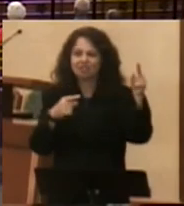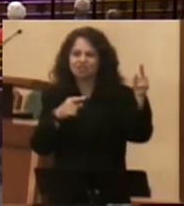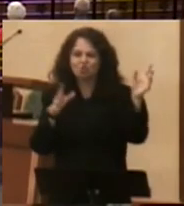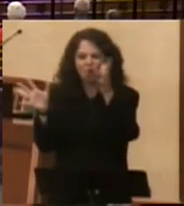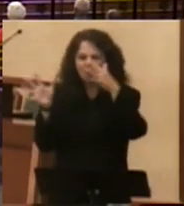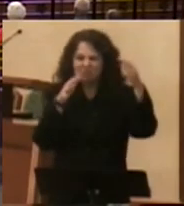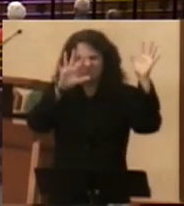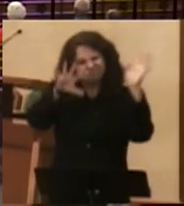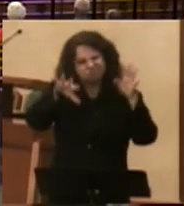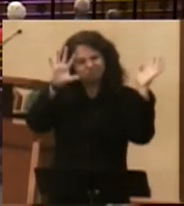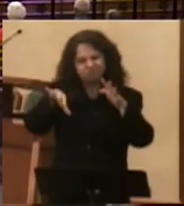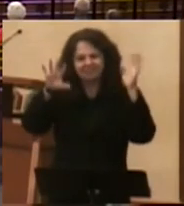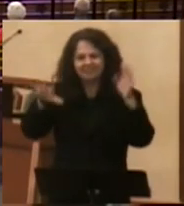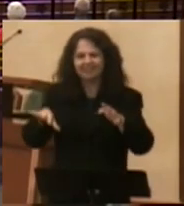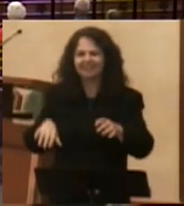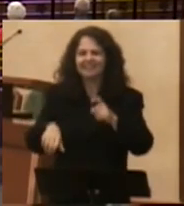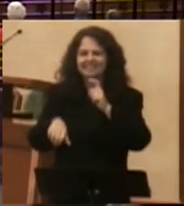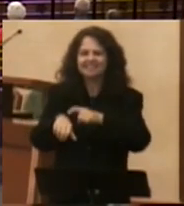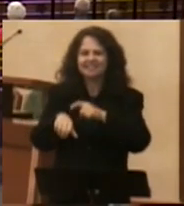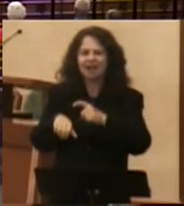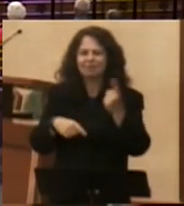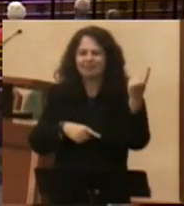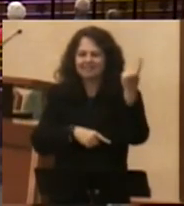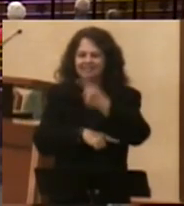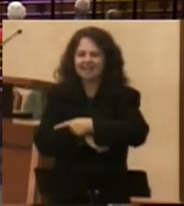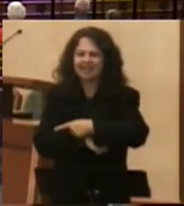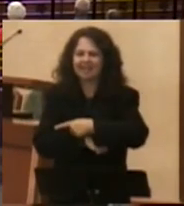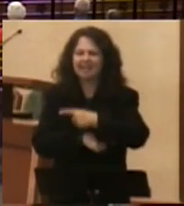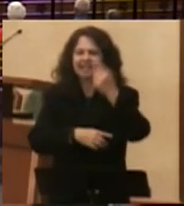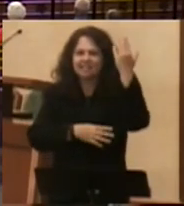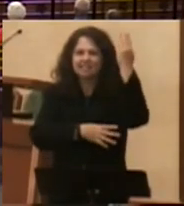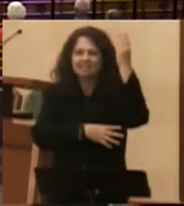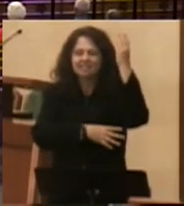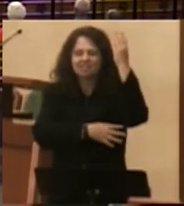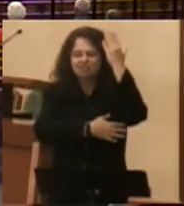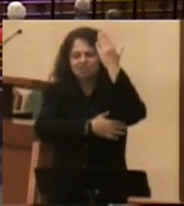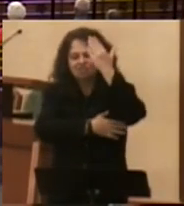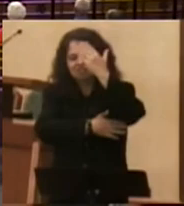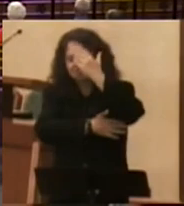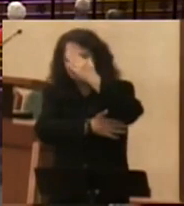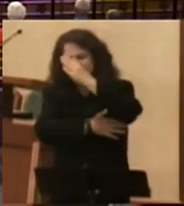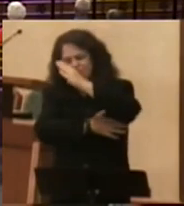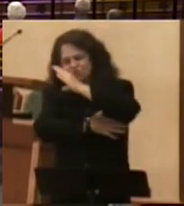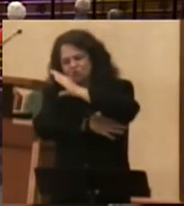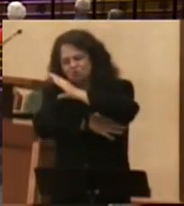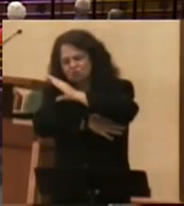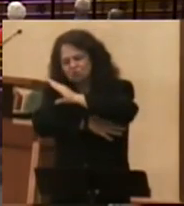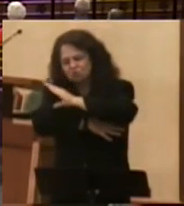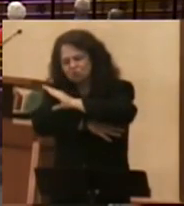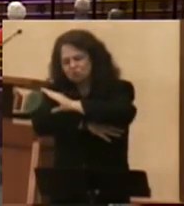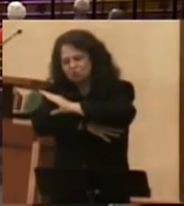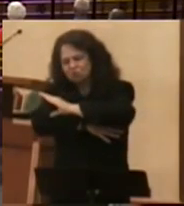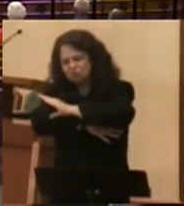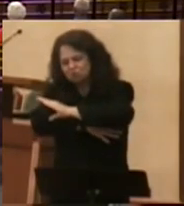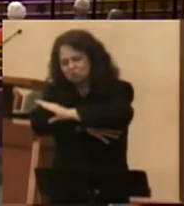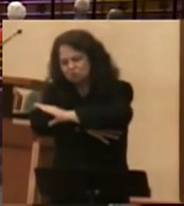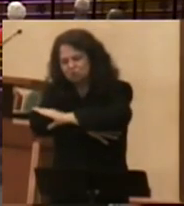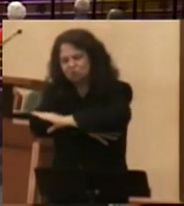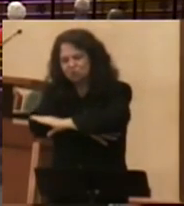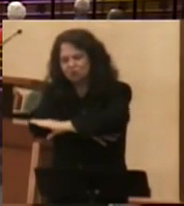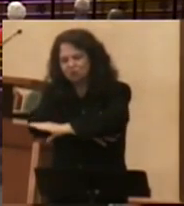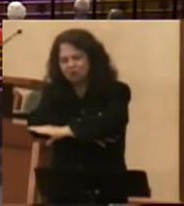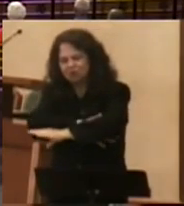a time of the day where darkness is just mixing with light to create shadows and you